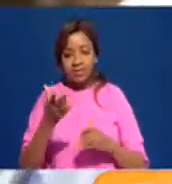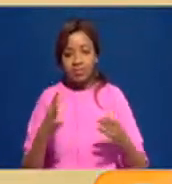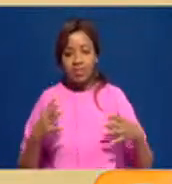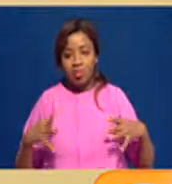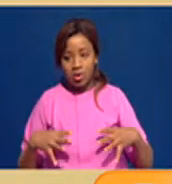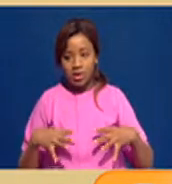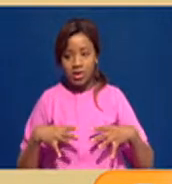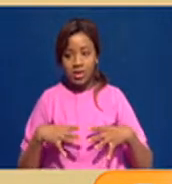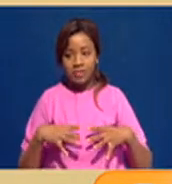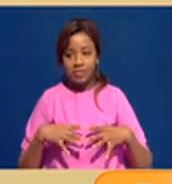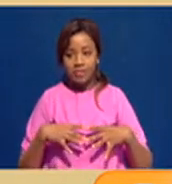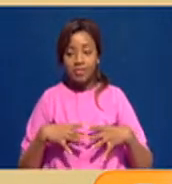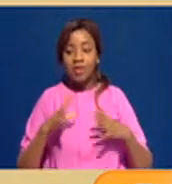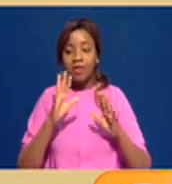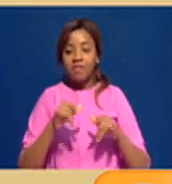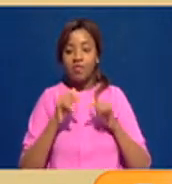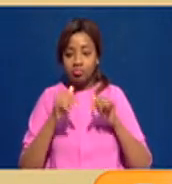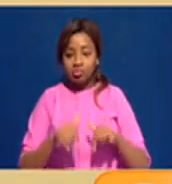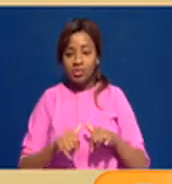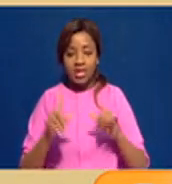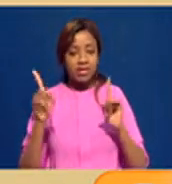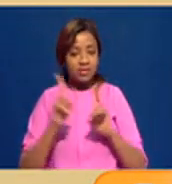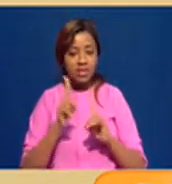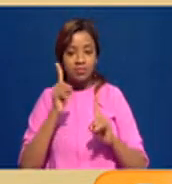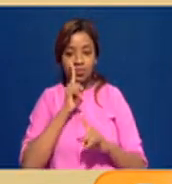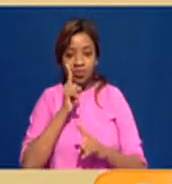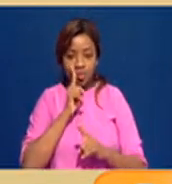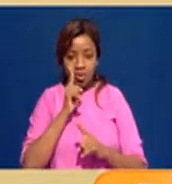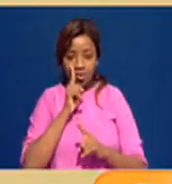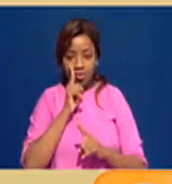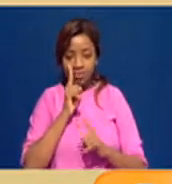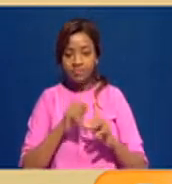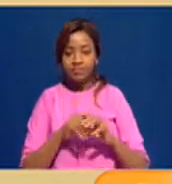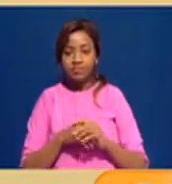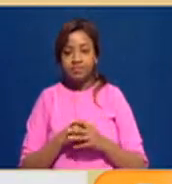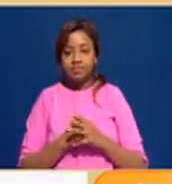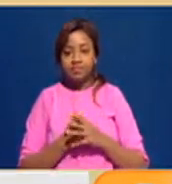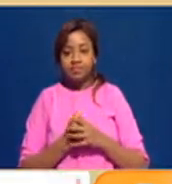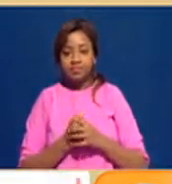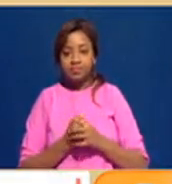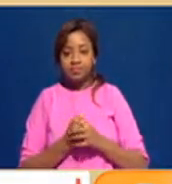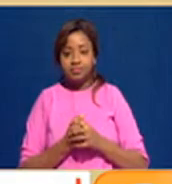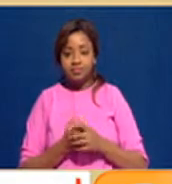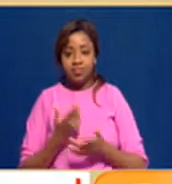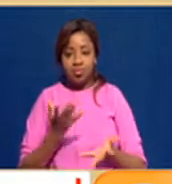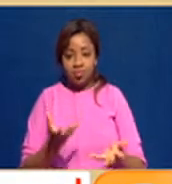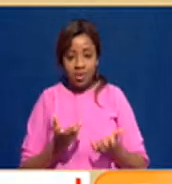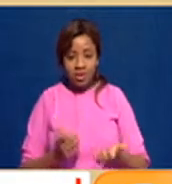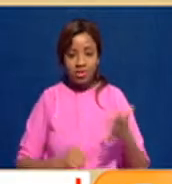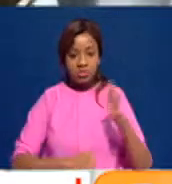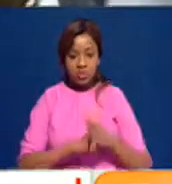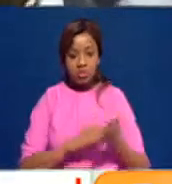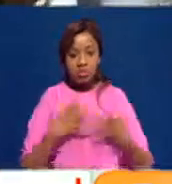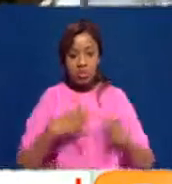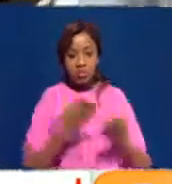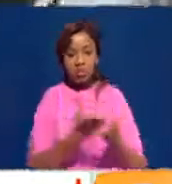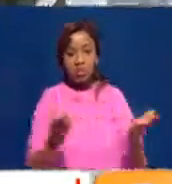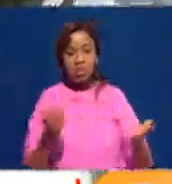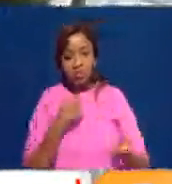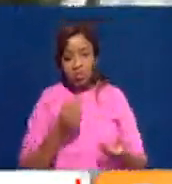festivities. Kuanzia leo mpaka kesho, tunataka tusaidia wenye hawana uwezo.